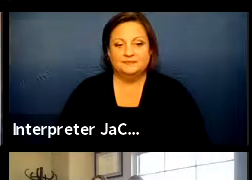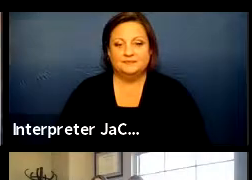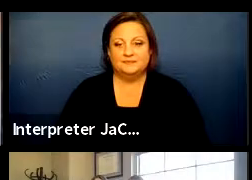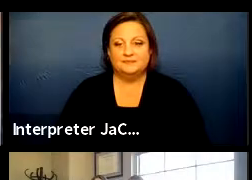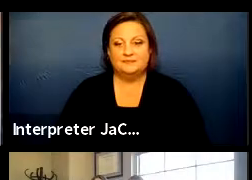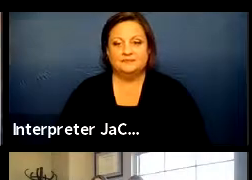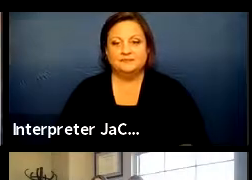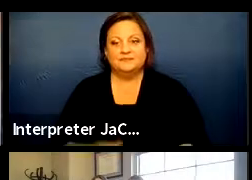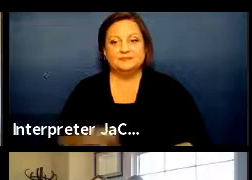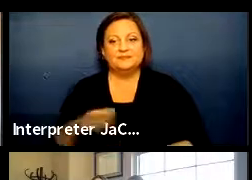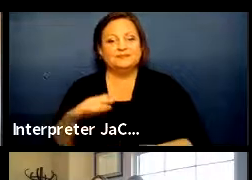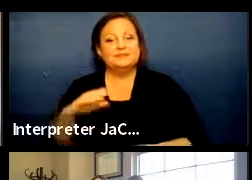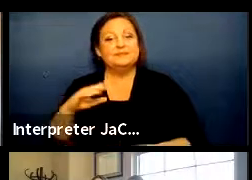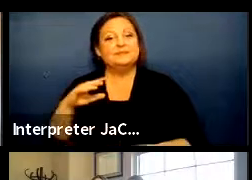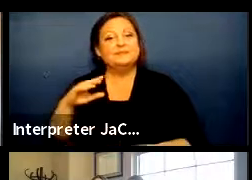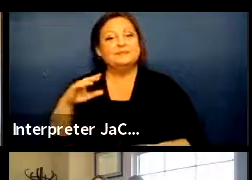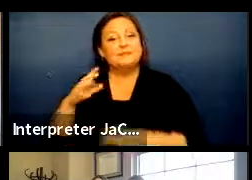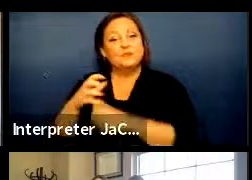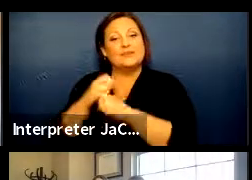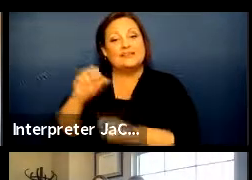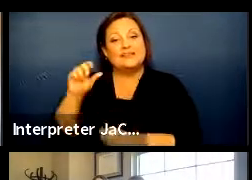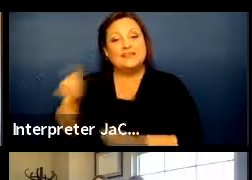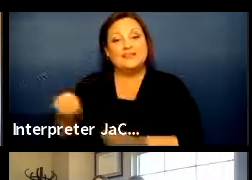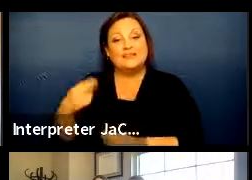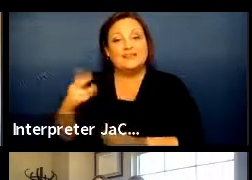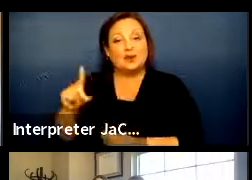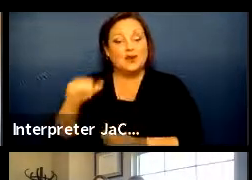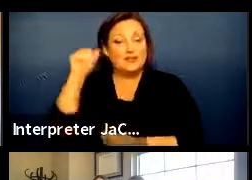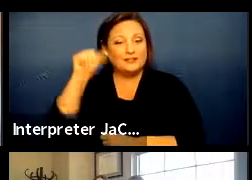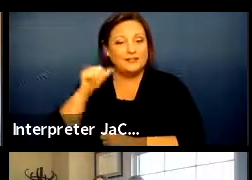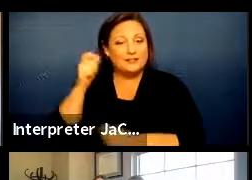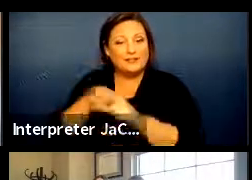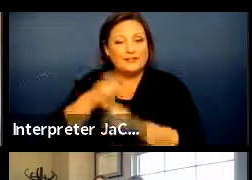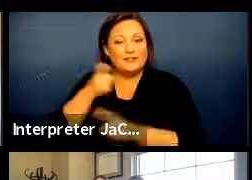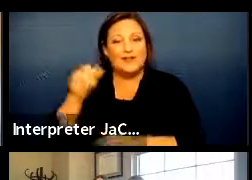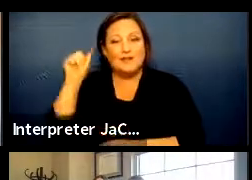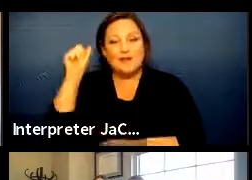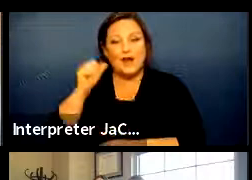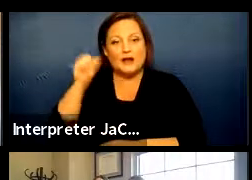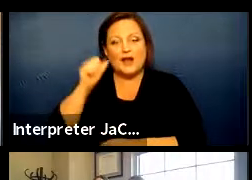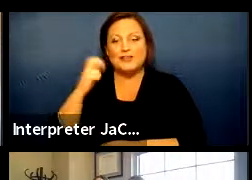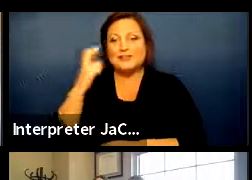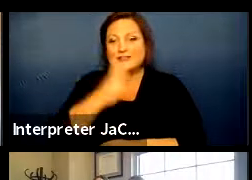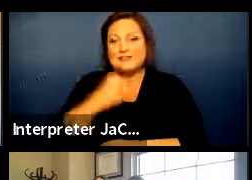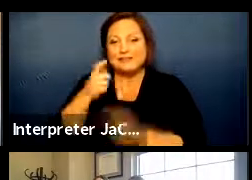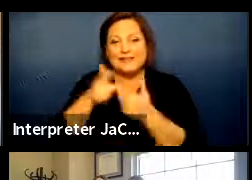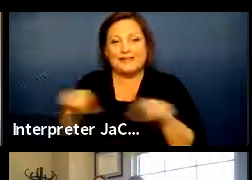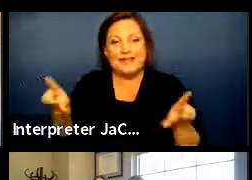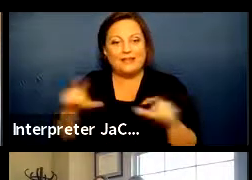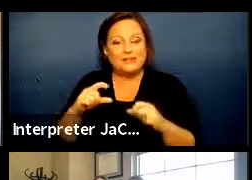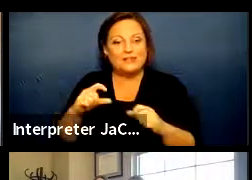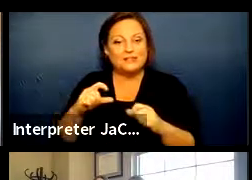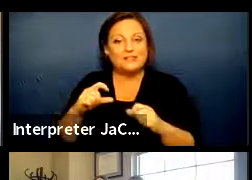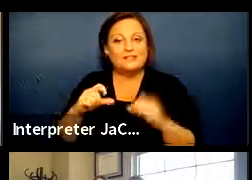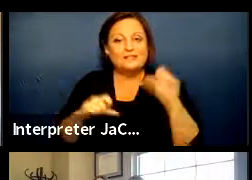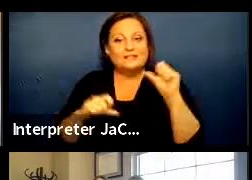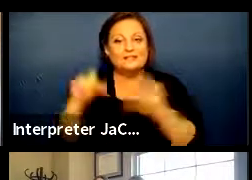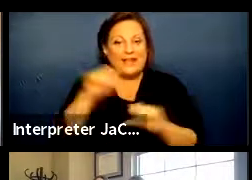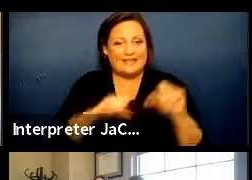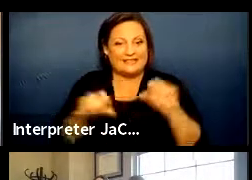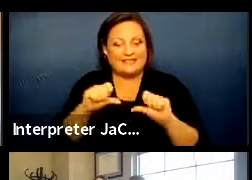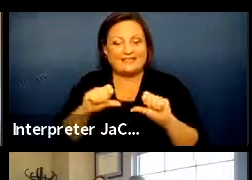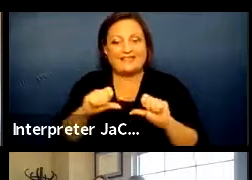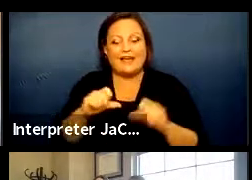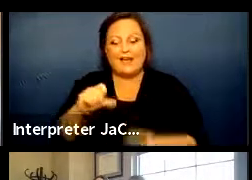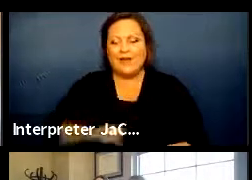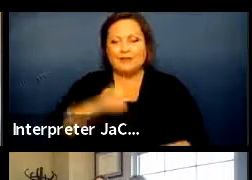Morgan is receiving the Doctor of Audiology from the Audiology and Speech Language Sciences Department. And I'm very